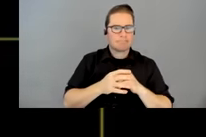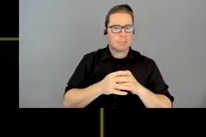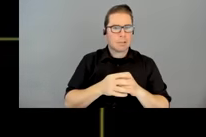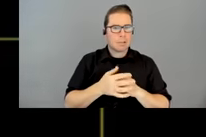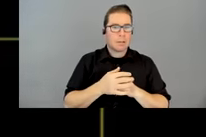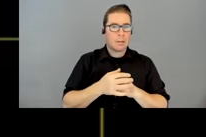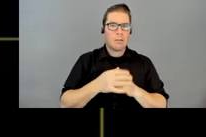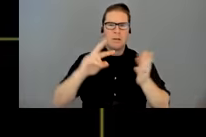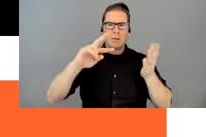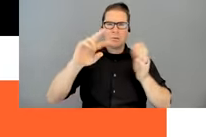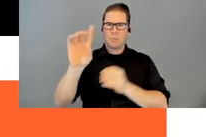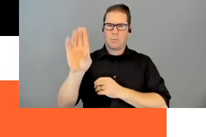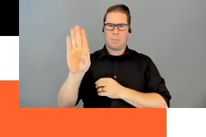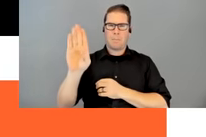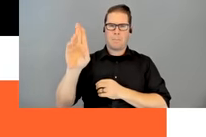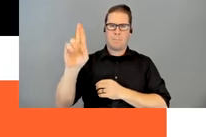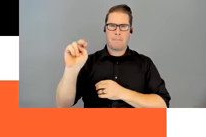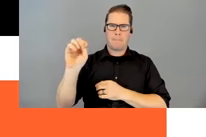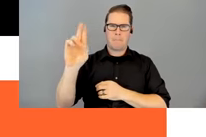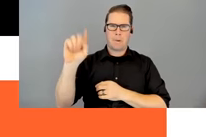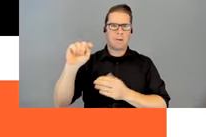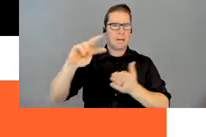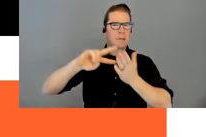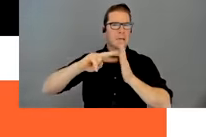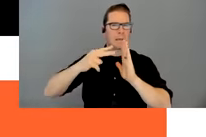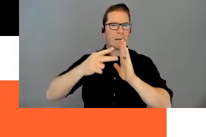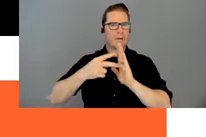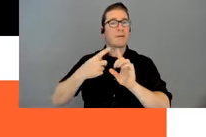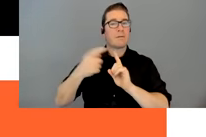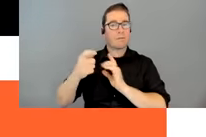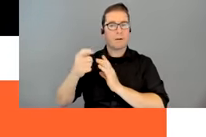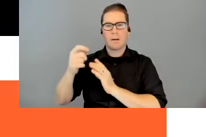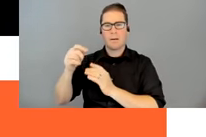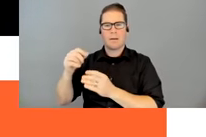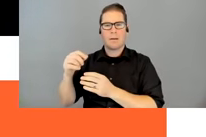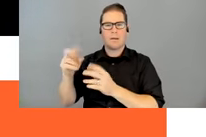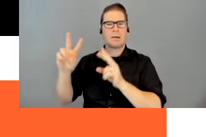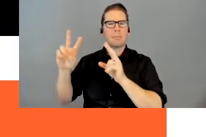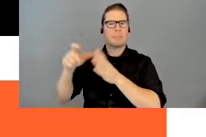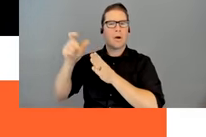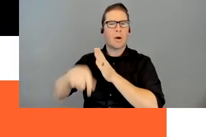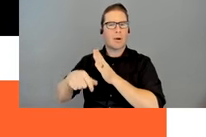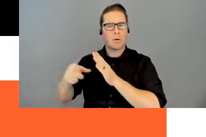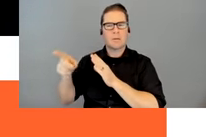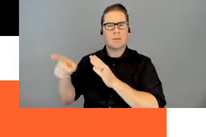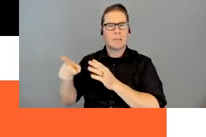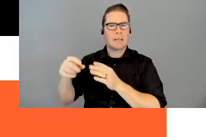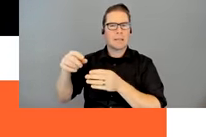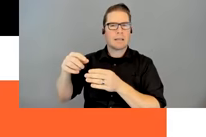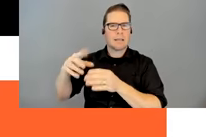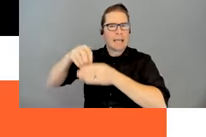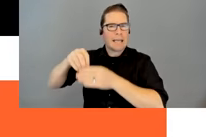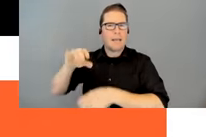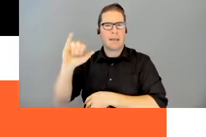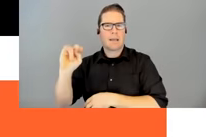of burnout that comes from an article in Inside Higher Ed. The link is there. I don't know if Susie